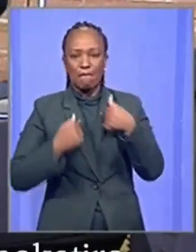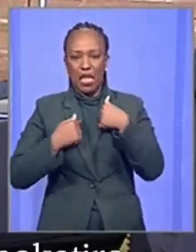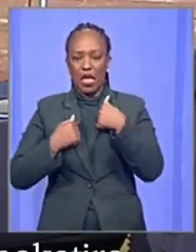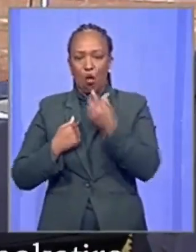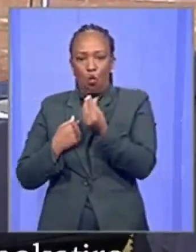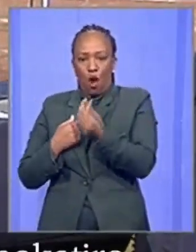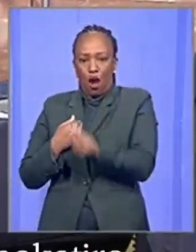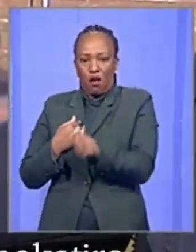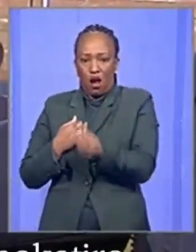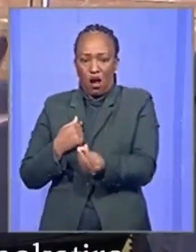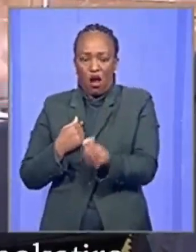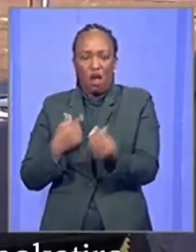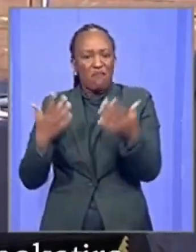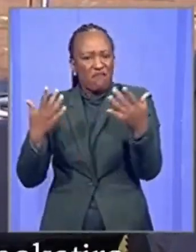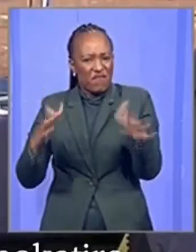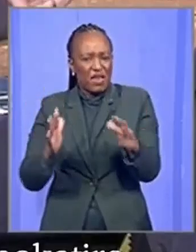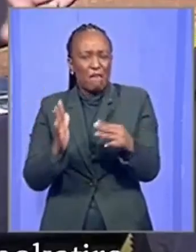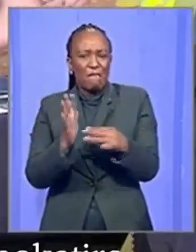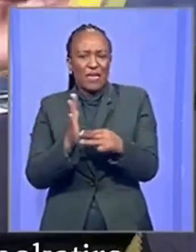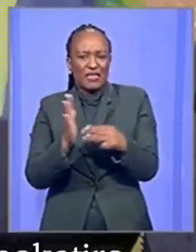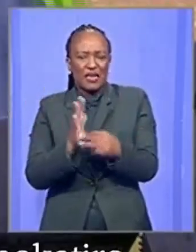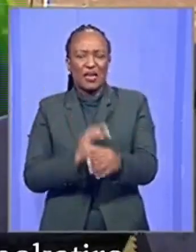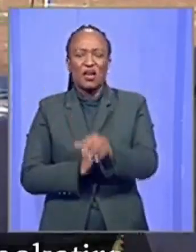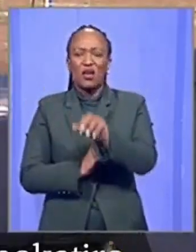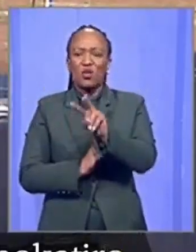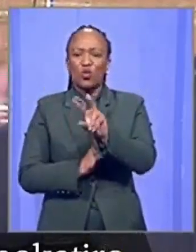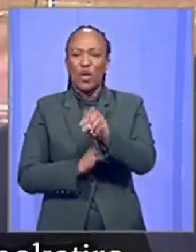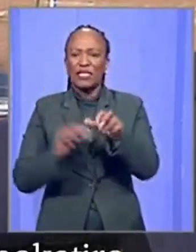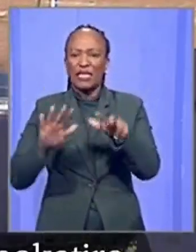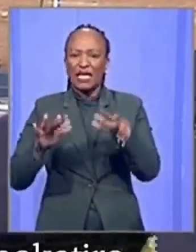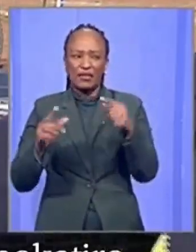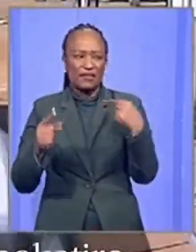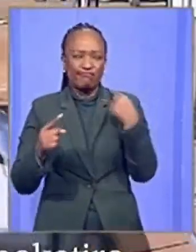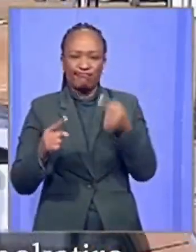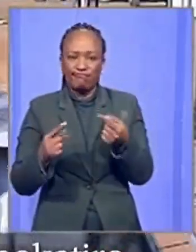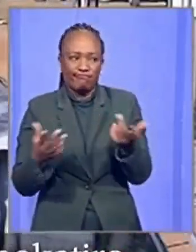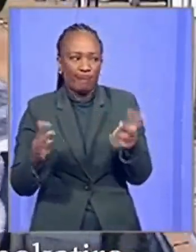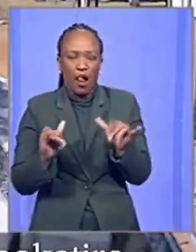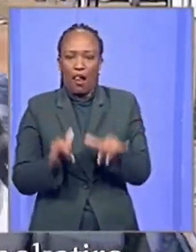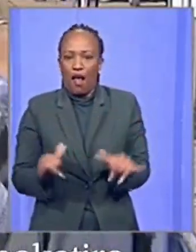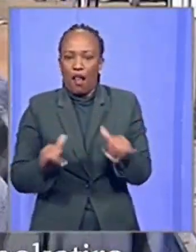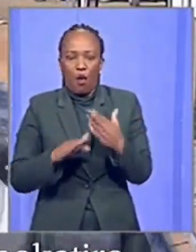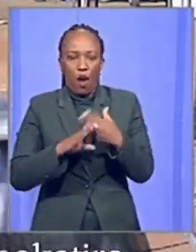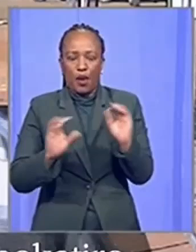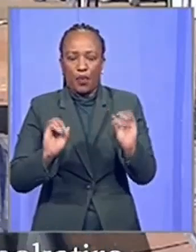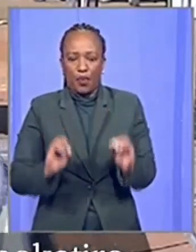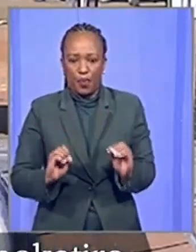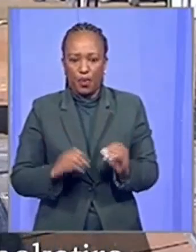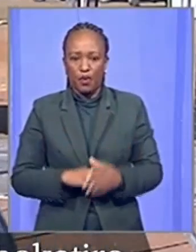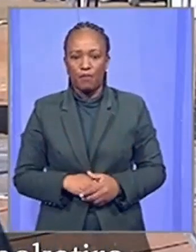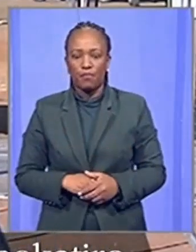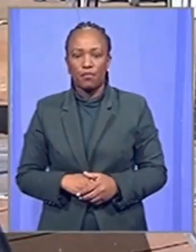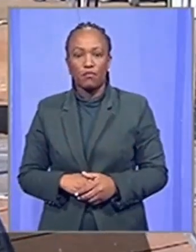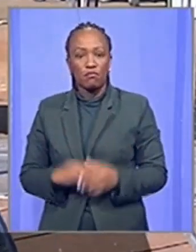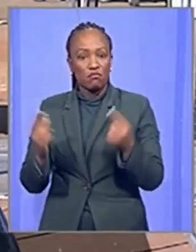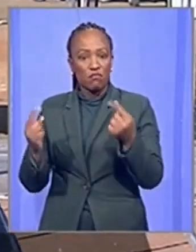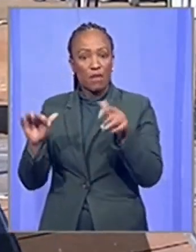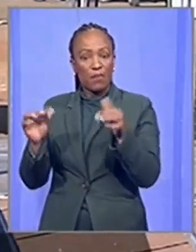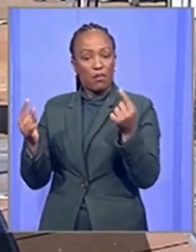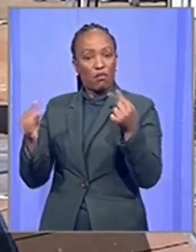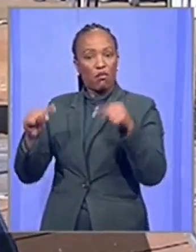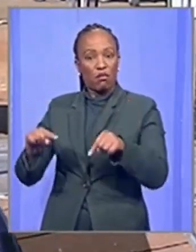gage o sa lo heditse matric maybe ka 2018 since no yana ga se o kry mereka go nkiwa batho ba ka ntle ba tlanka tsantsa bane ba ileng gore